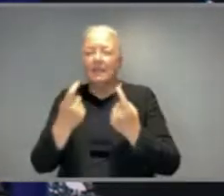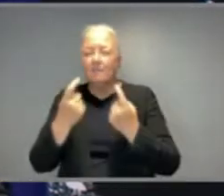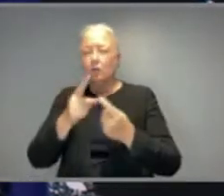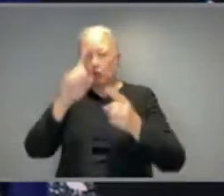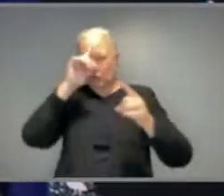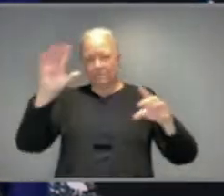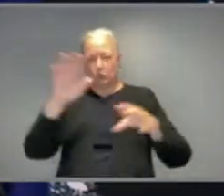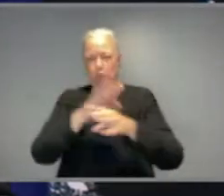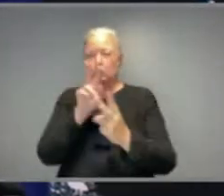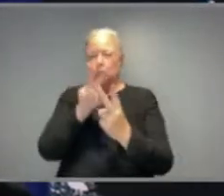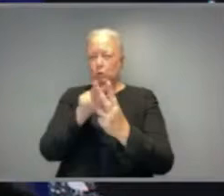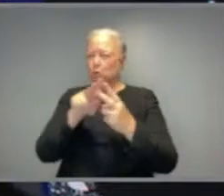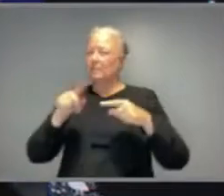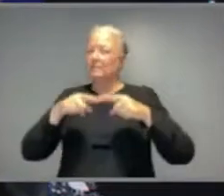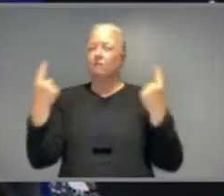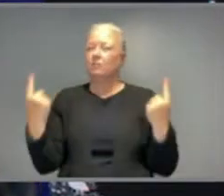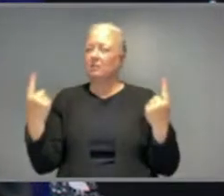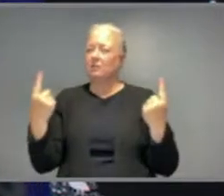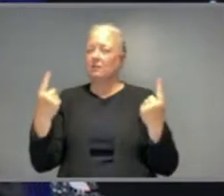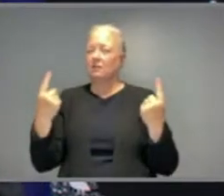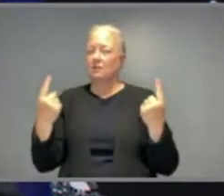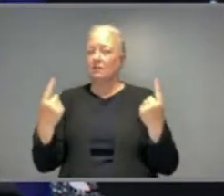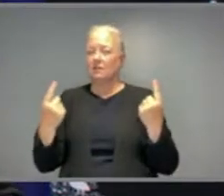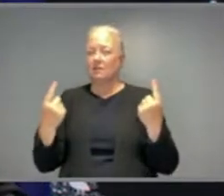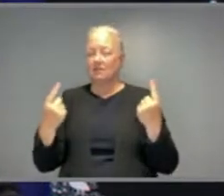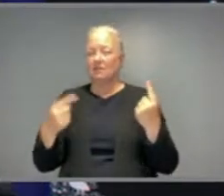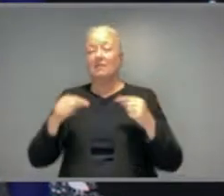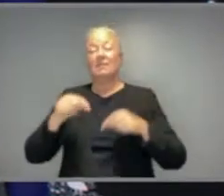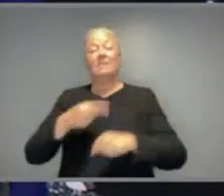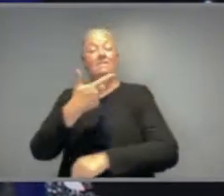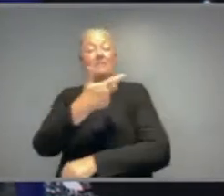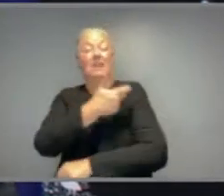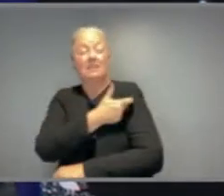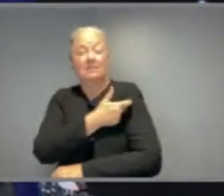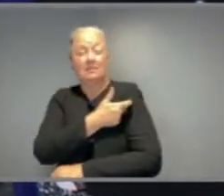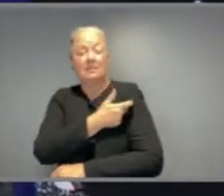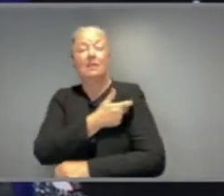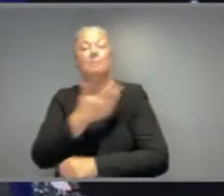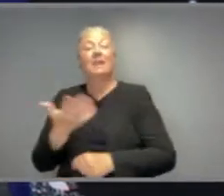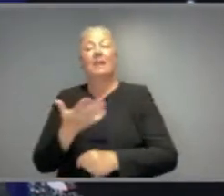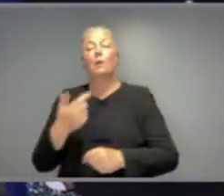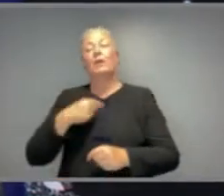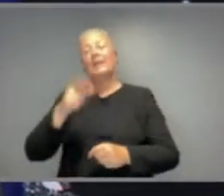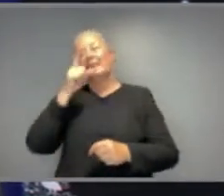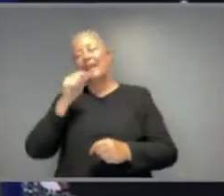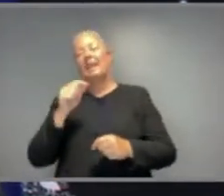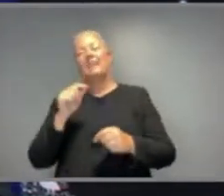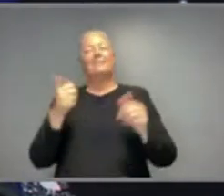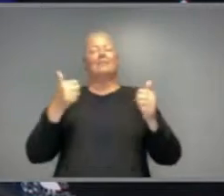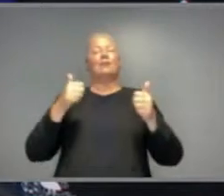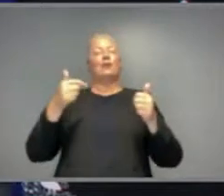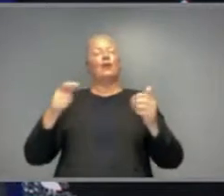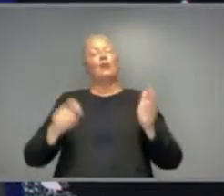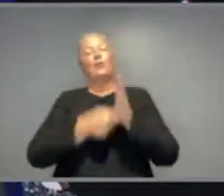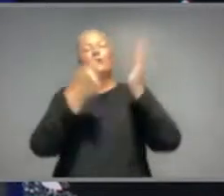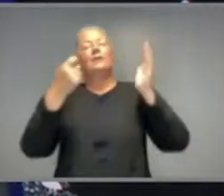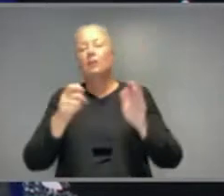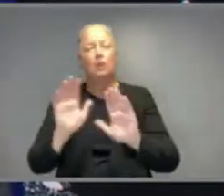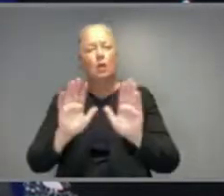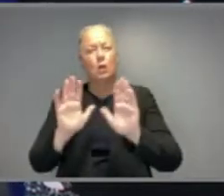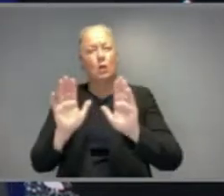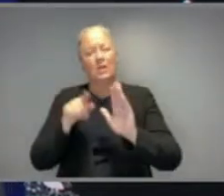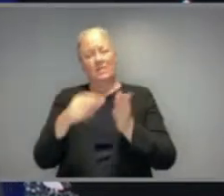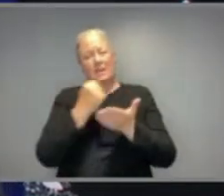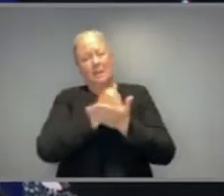here. This is not a vaccination rate to break out of an existing lockdown. This is a vaccination rate that